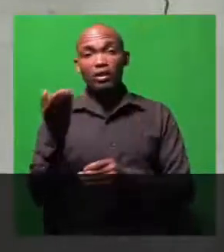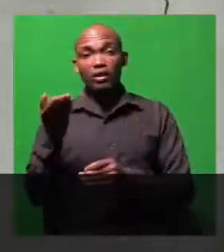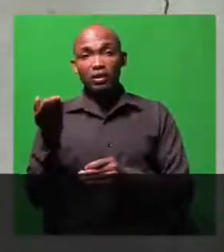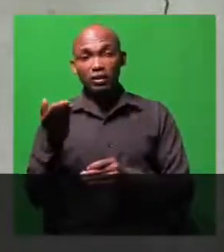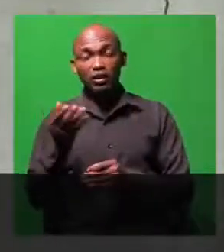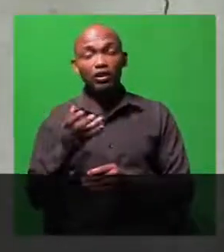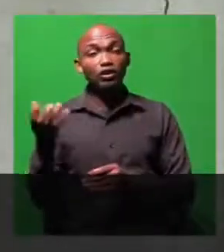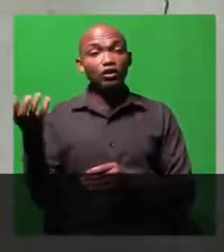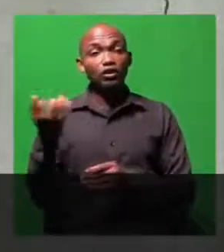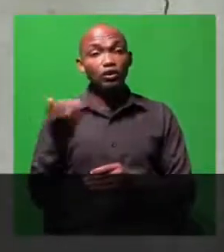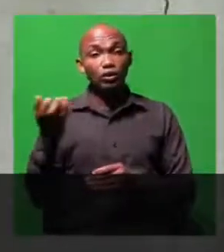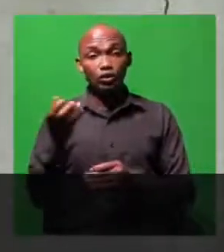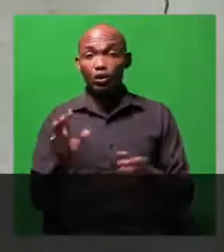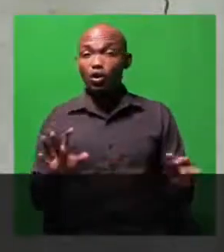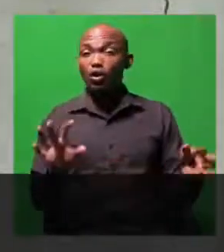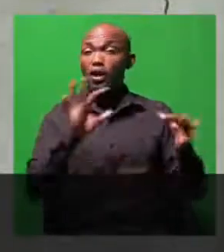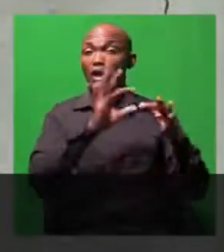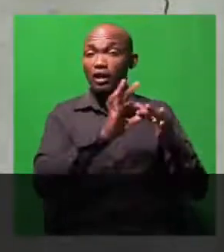social organization.